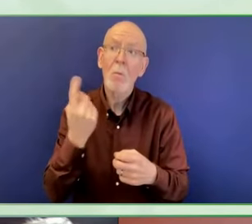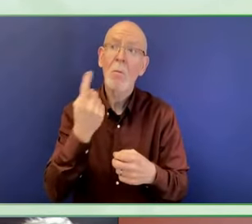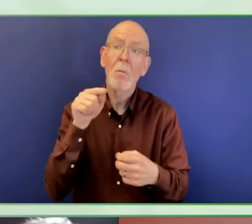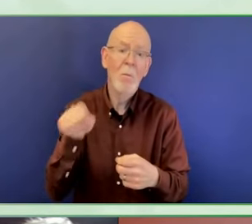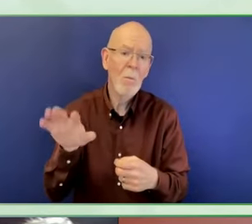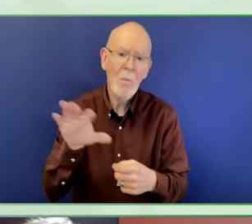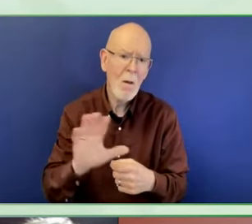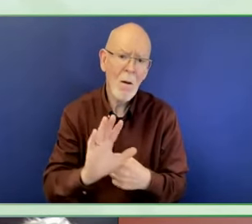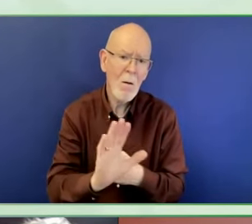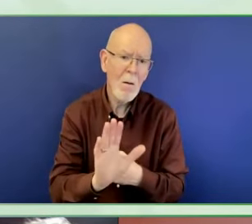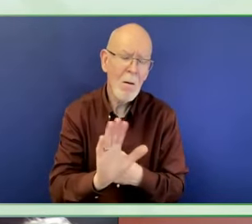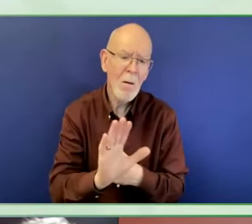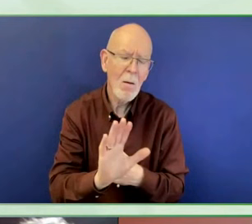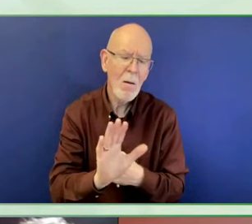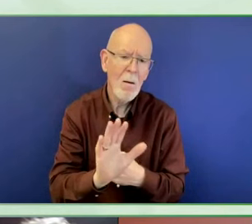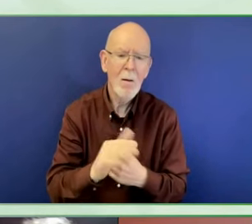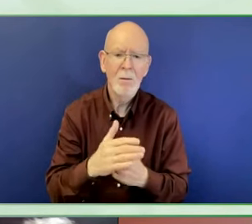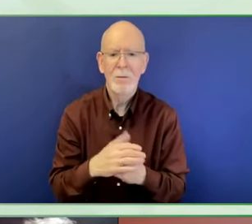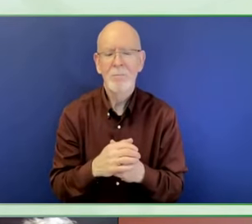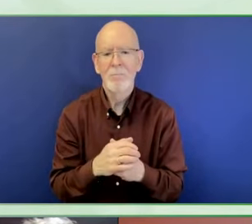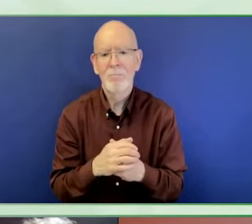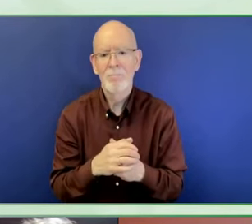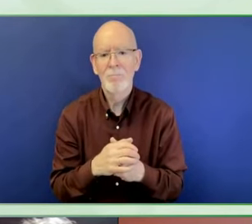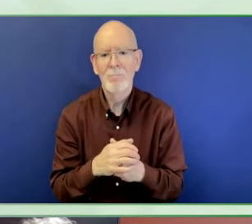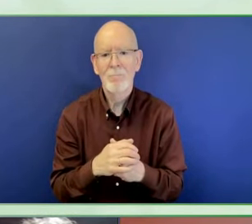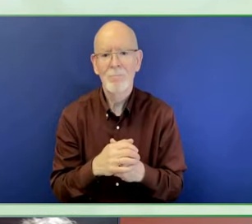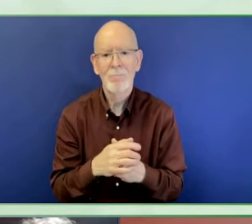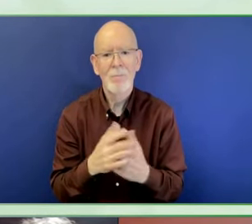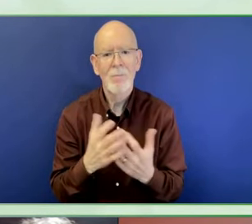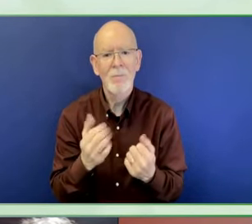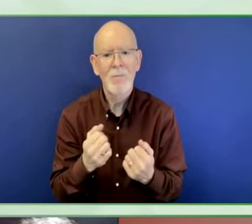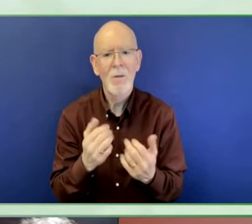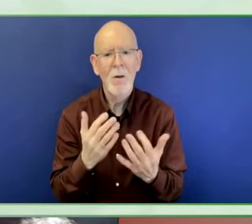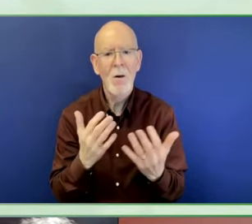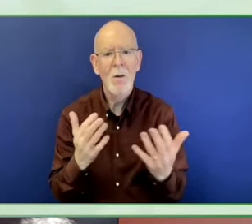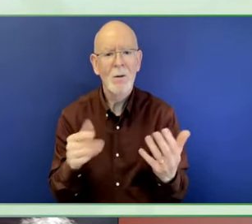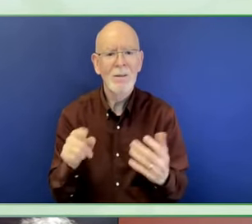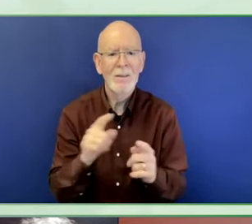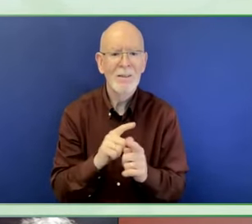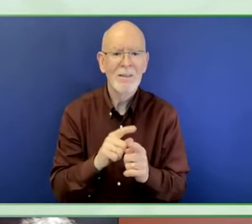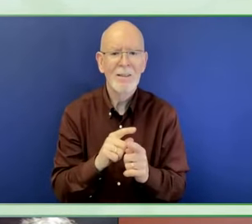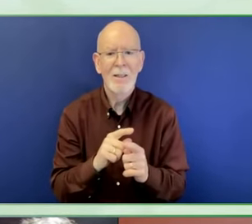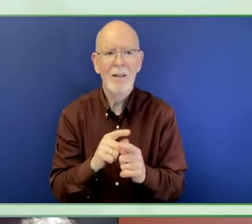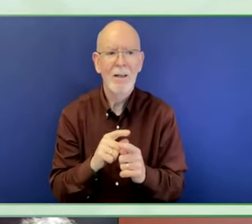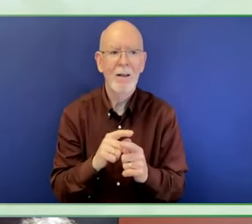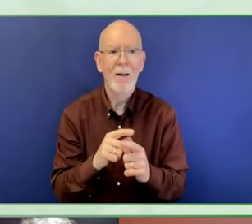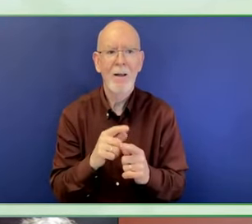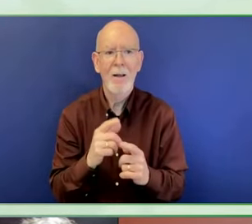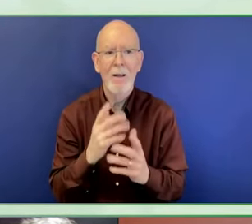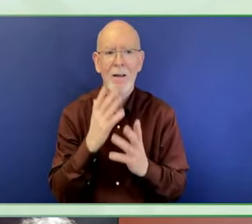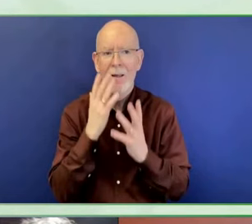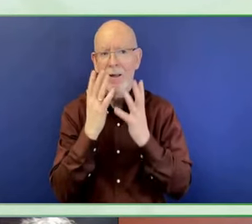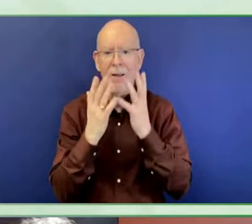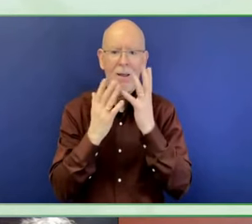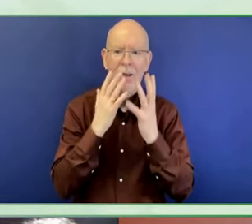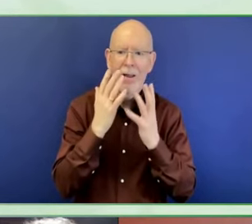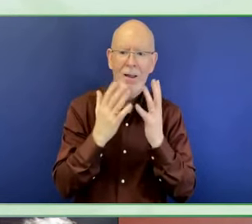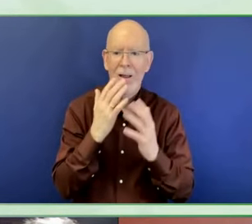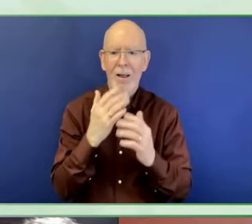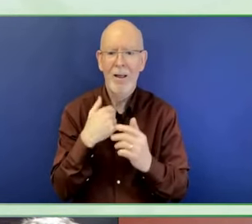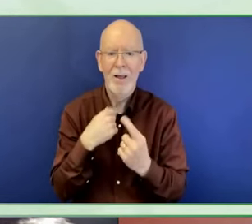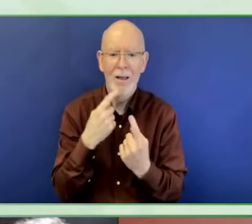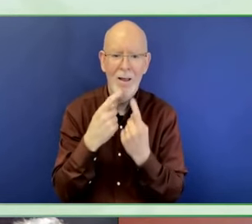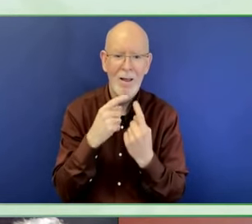infantilizing their children with disabilities and not wanting to talk about sex. So what we would like to do is have more people with disabilities coming up and